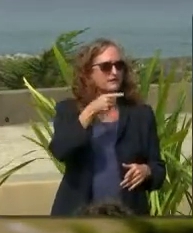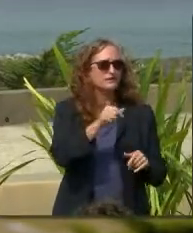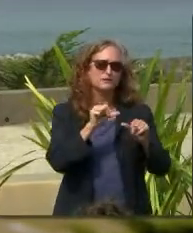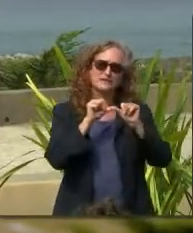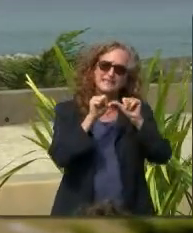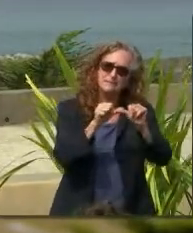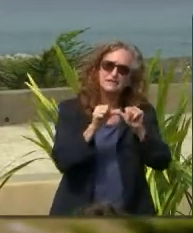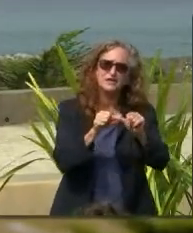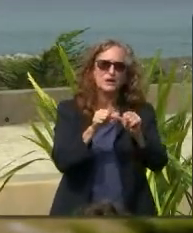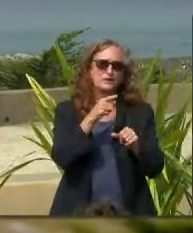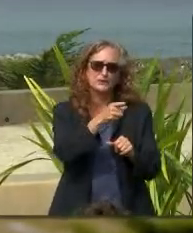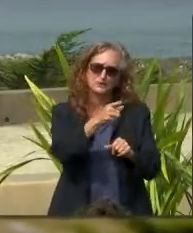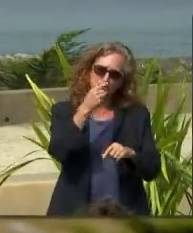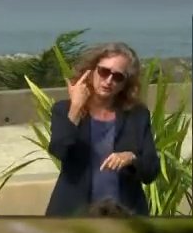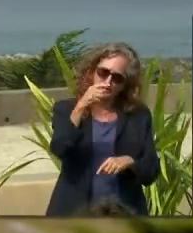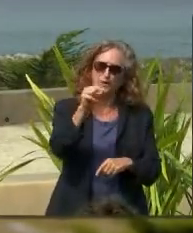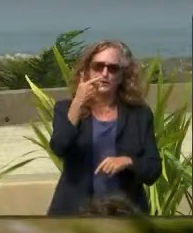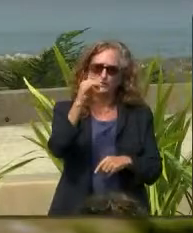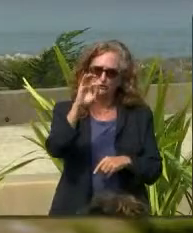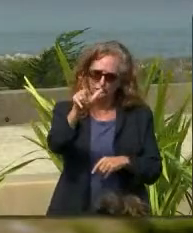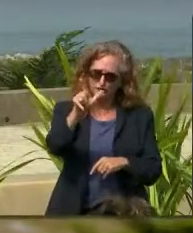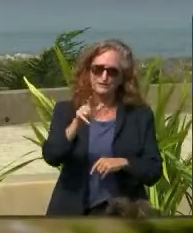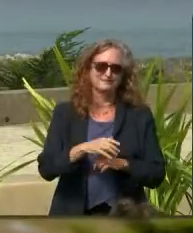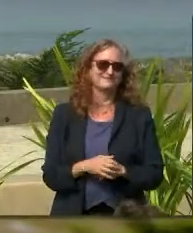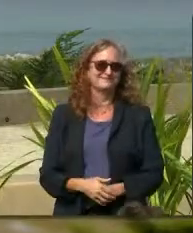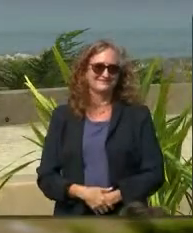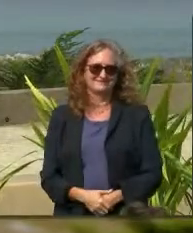keep it going. You go, girl.